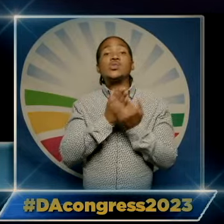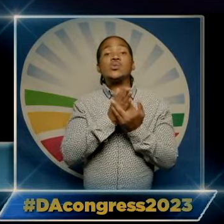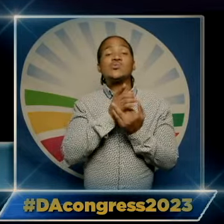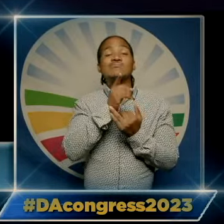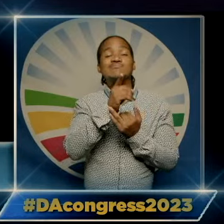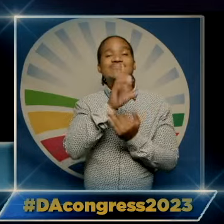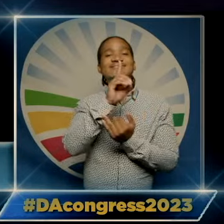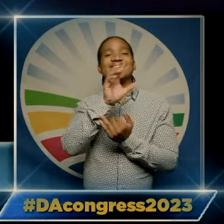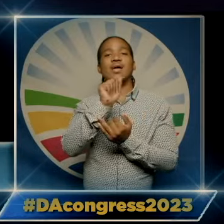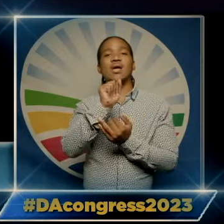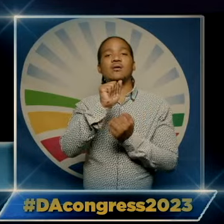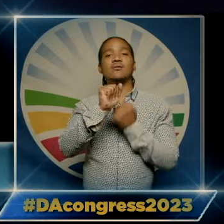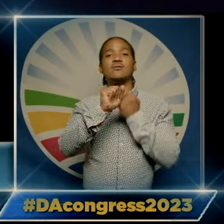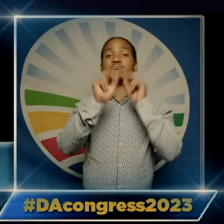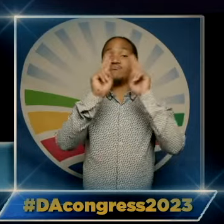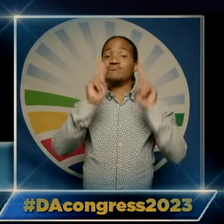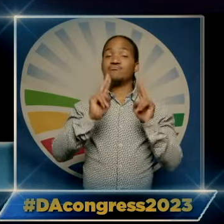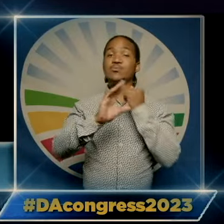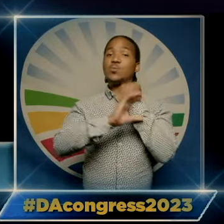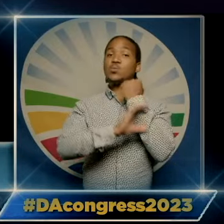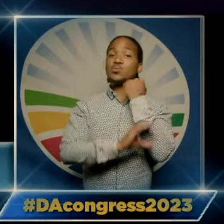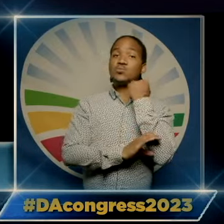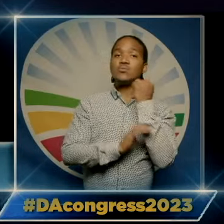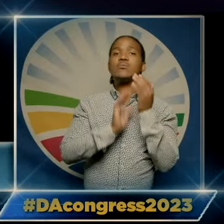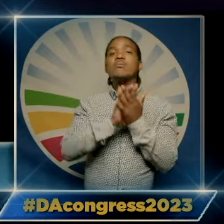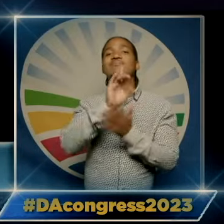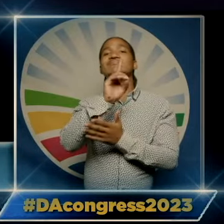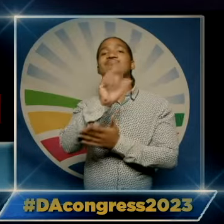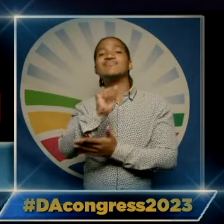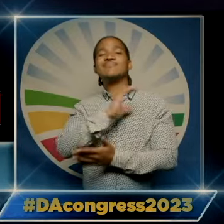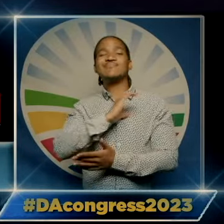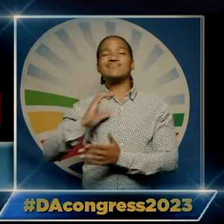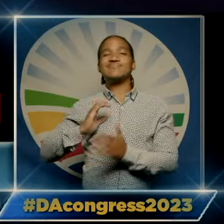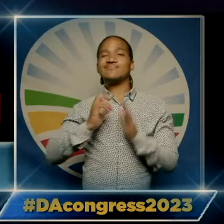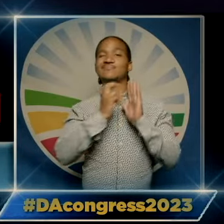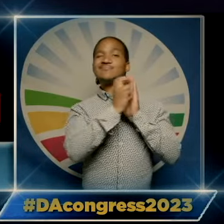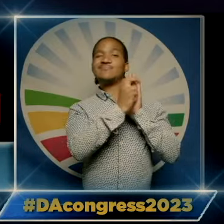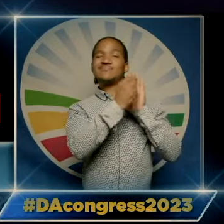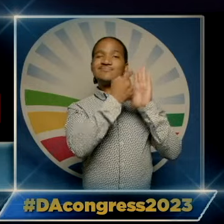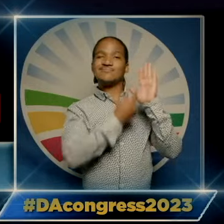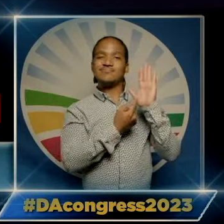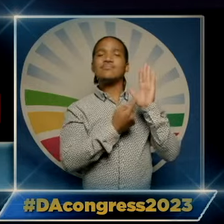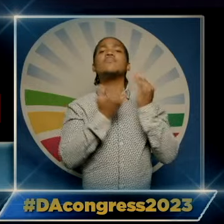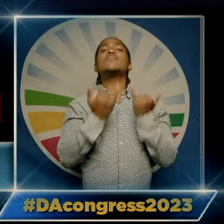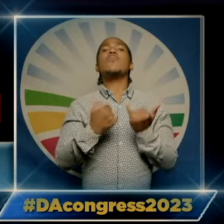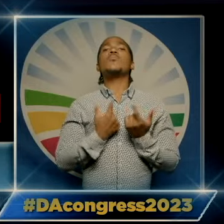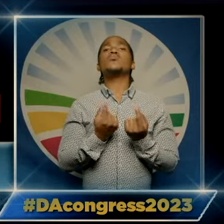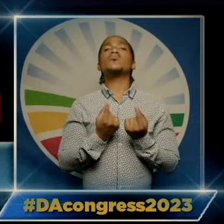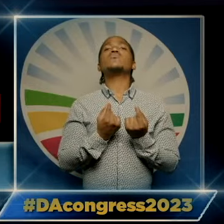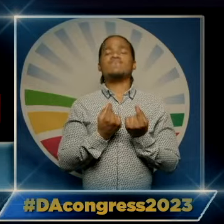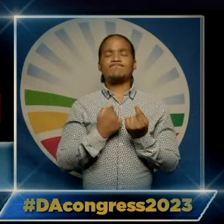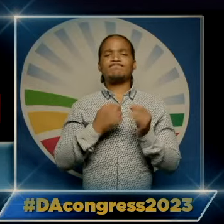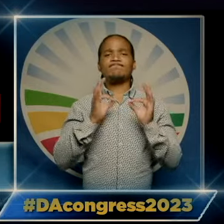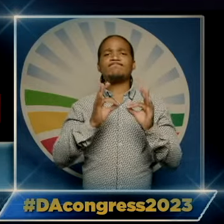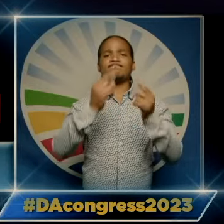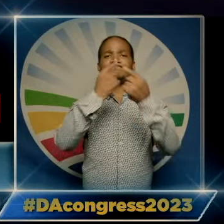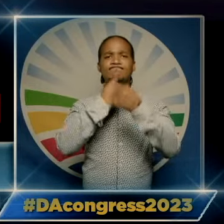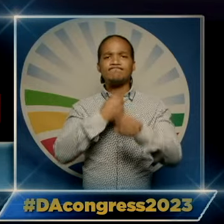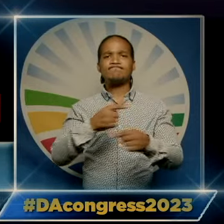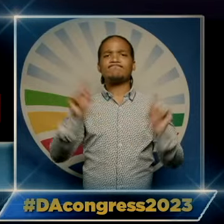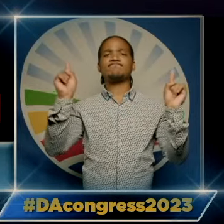Constitution and the Democratic Alliance Federal Council regulations, I now formally declare